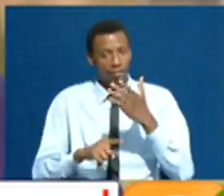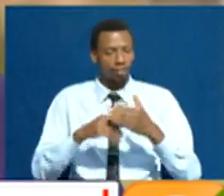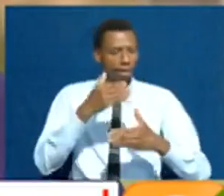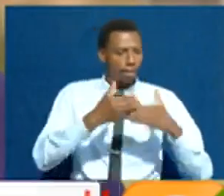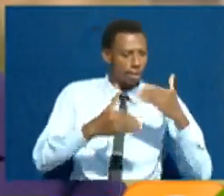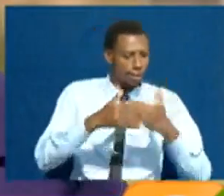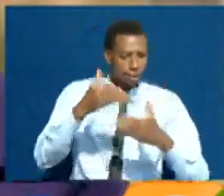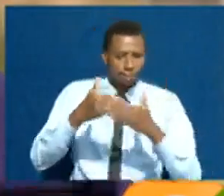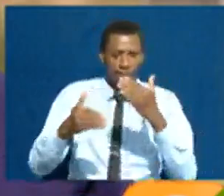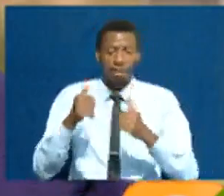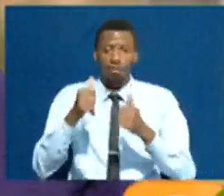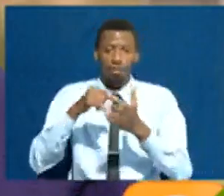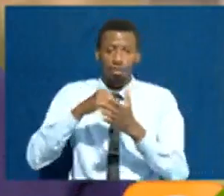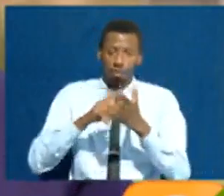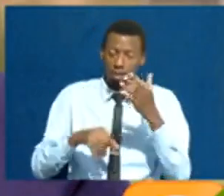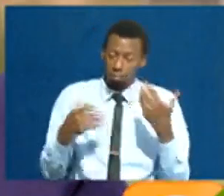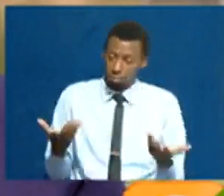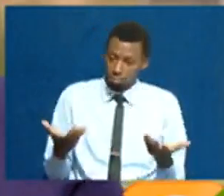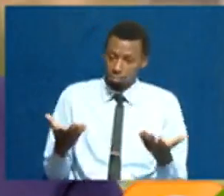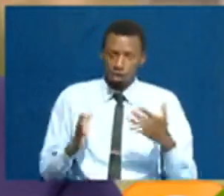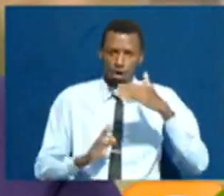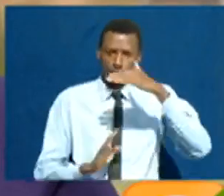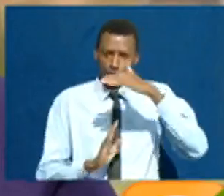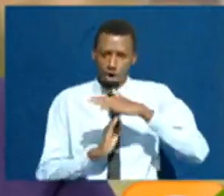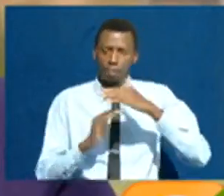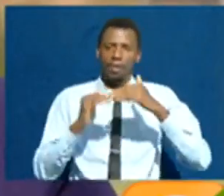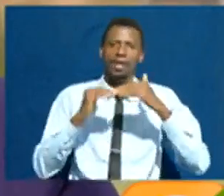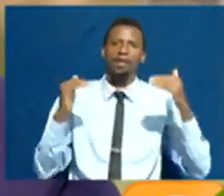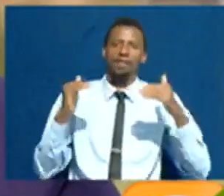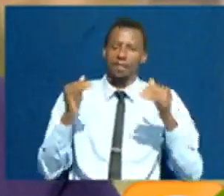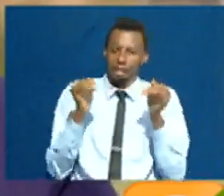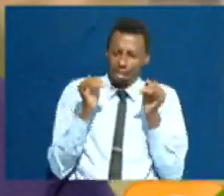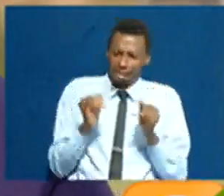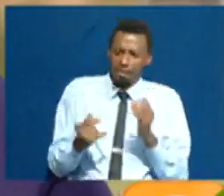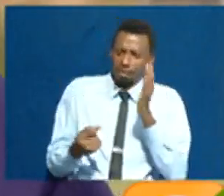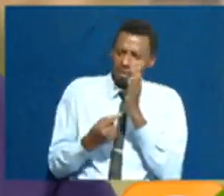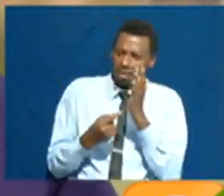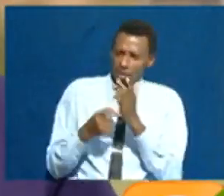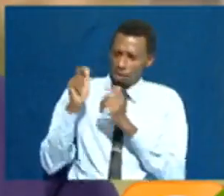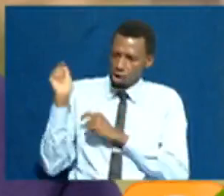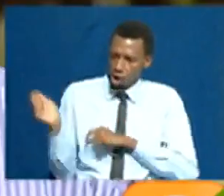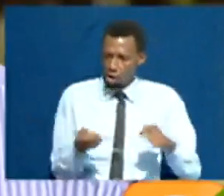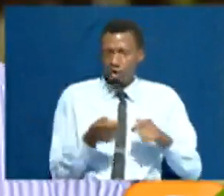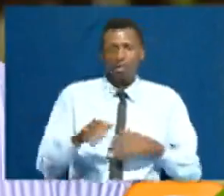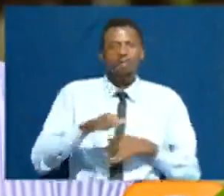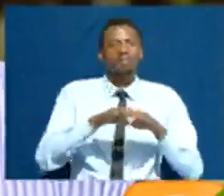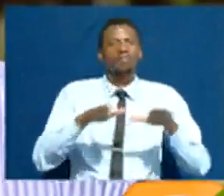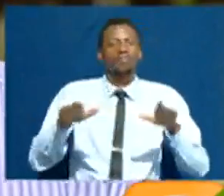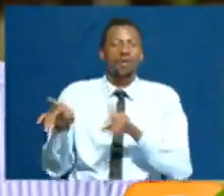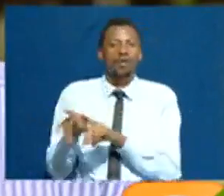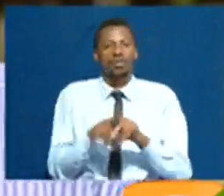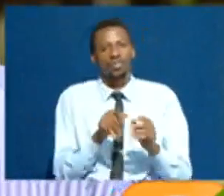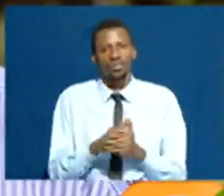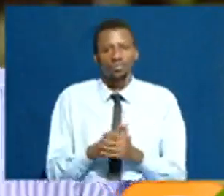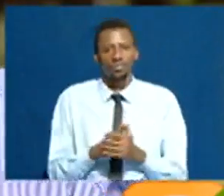infrastructure, which includes a top-level, most recent advanced hockey pitch as well.